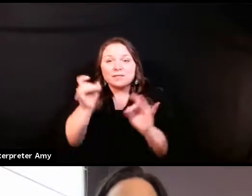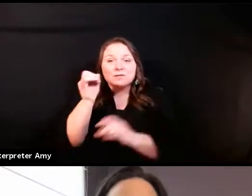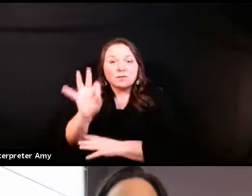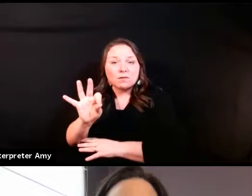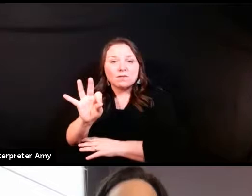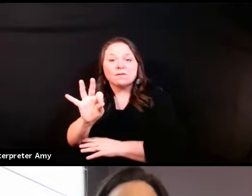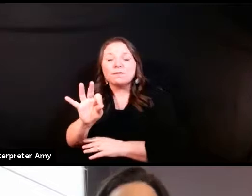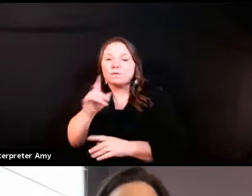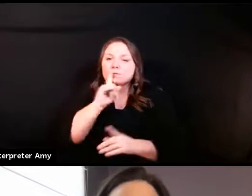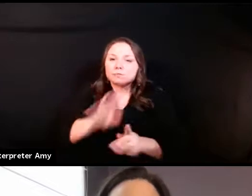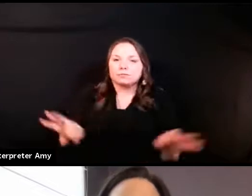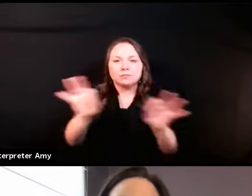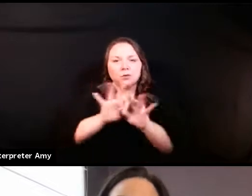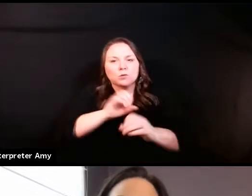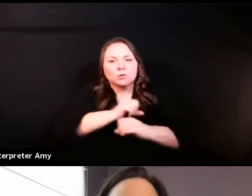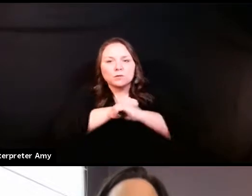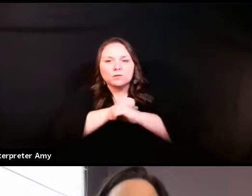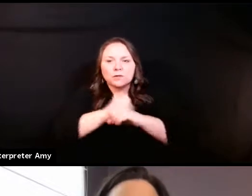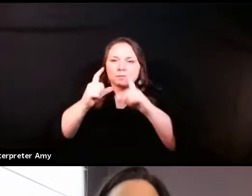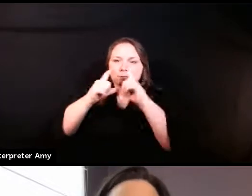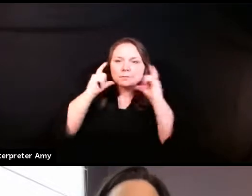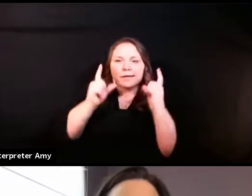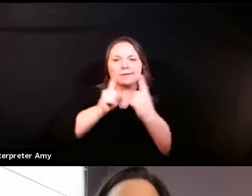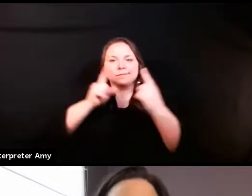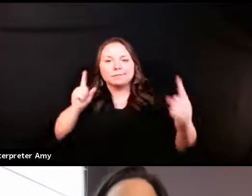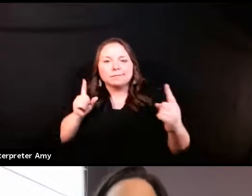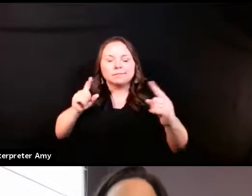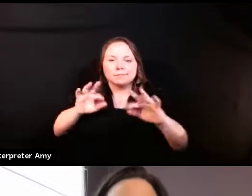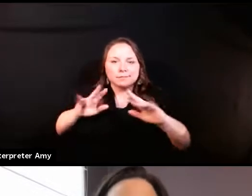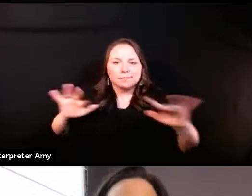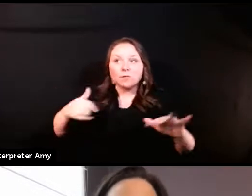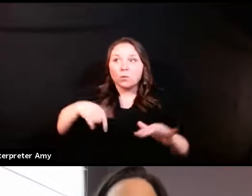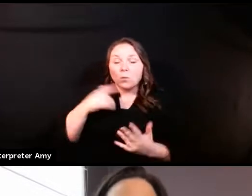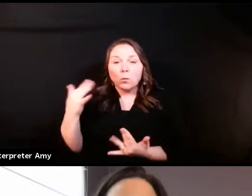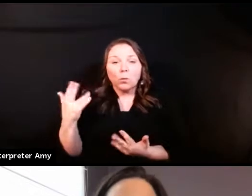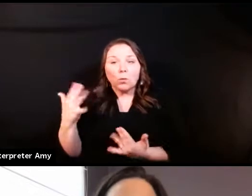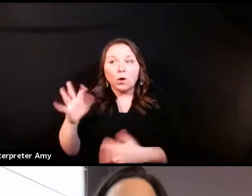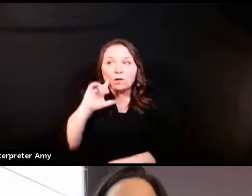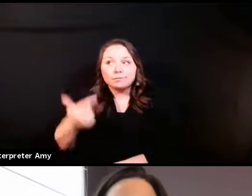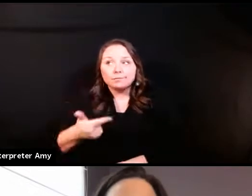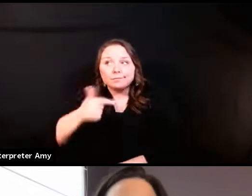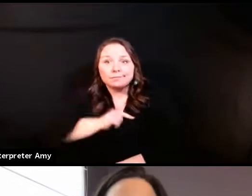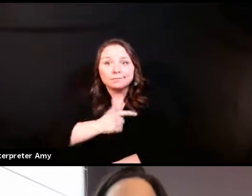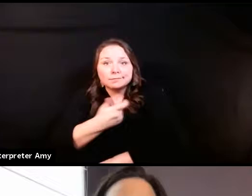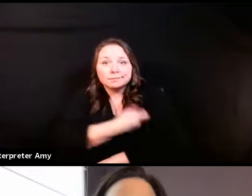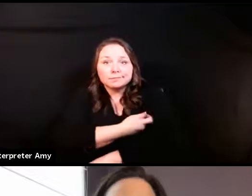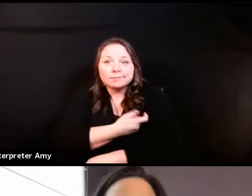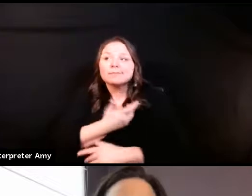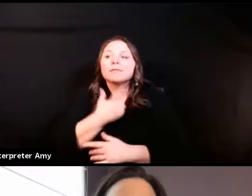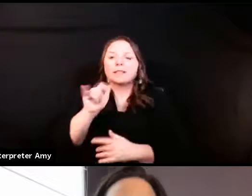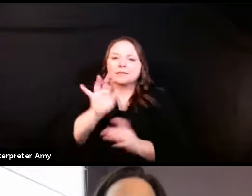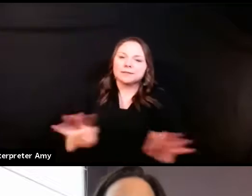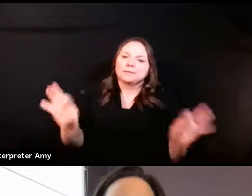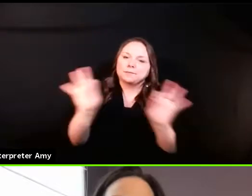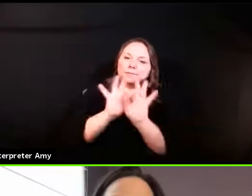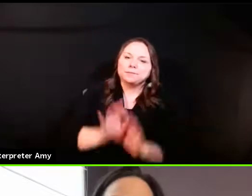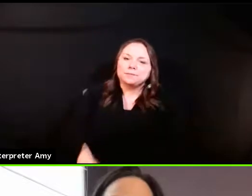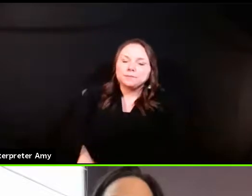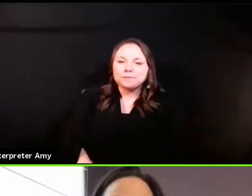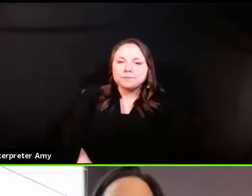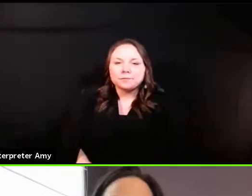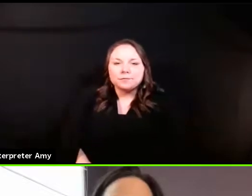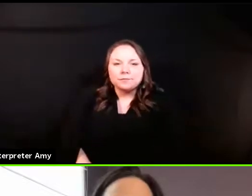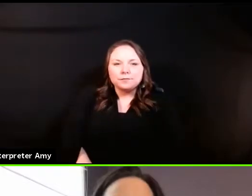the importance of prevention, as we're all waiting our turn for vaccination is really so essential.